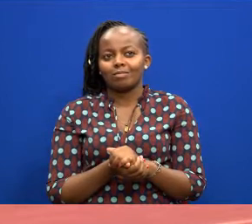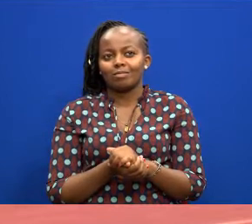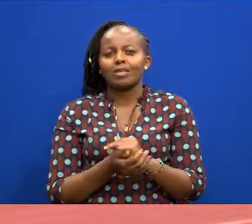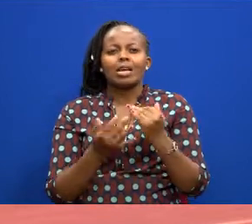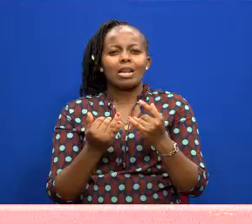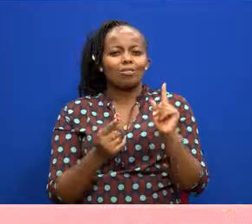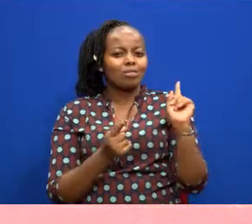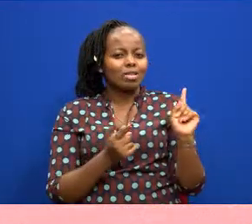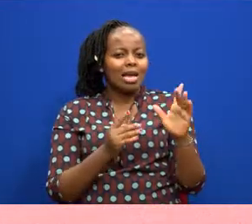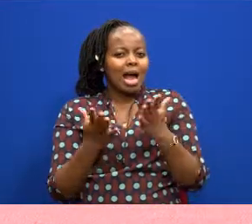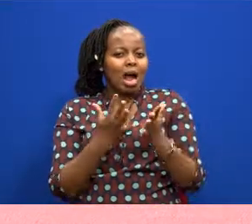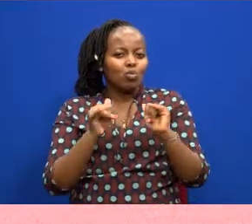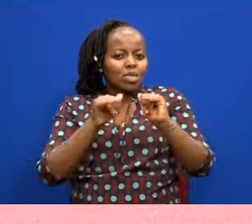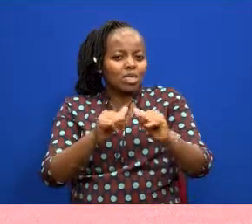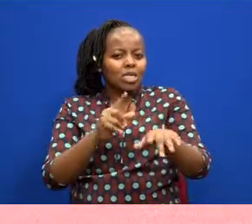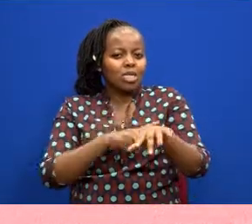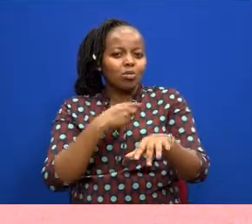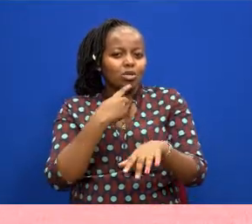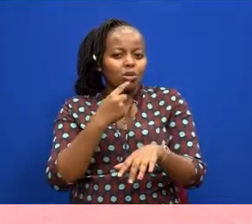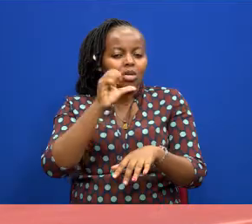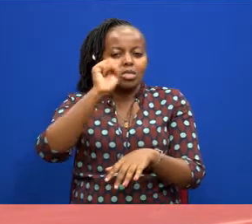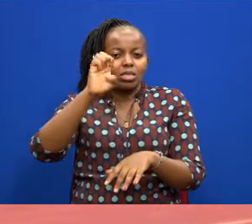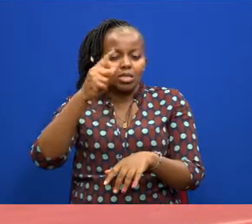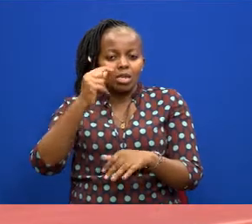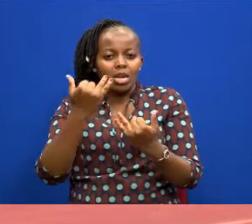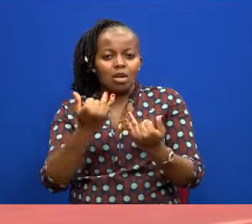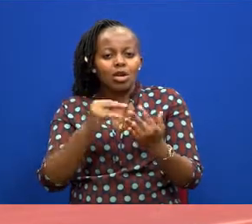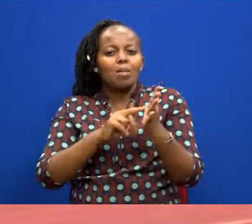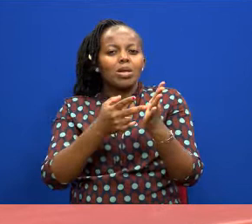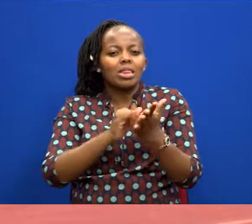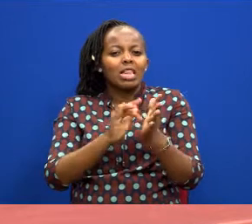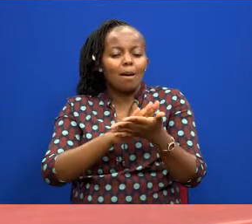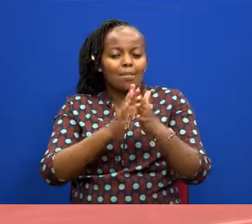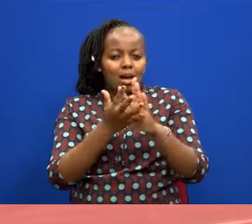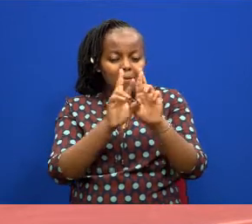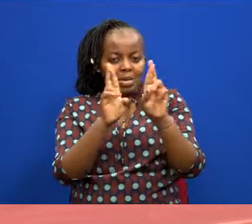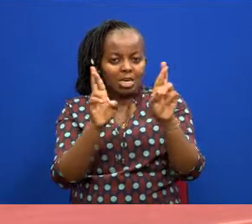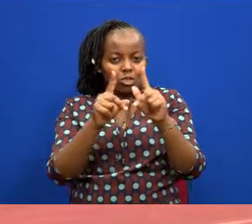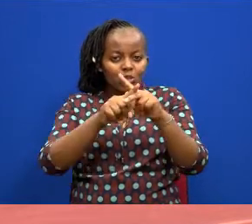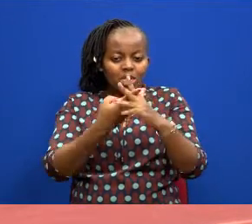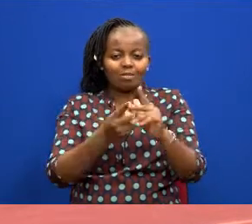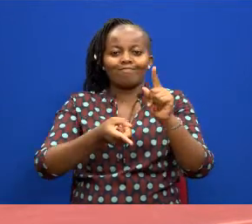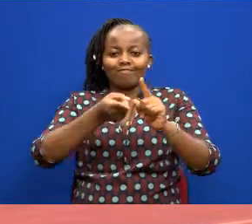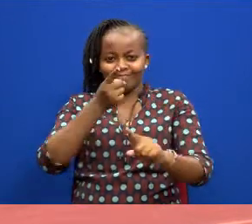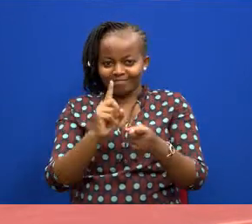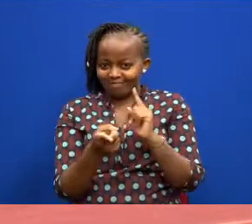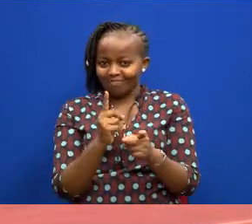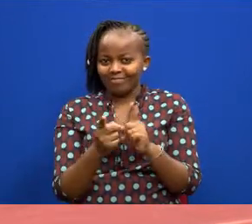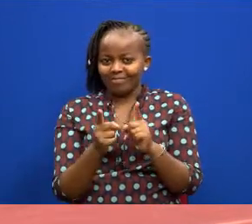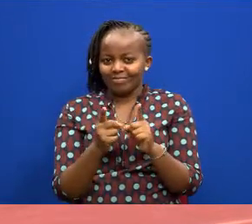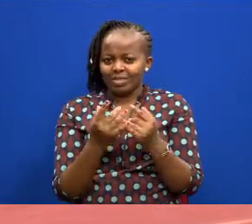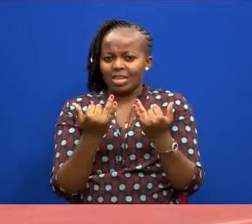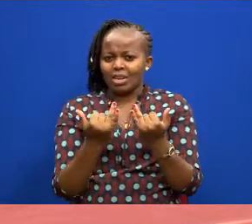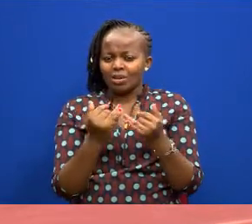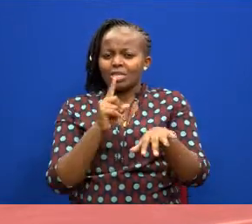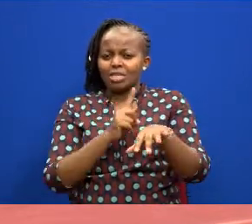Now, that is the set position where our athletes are now getting ready to take off.